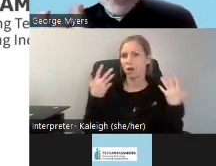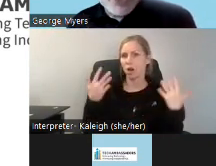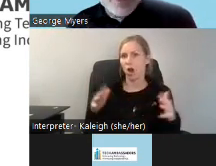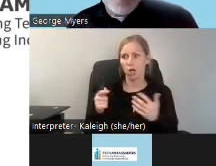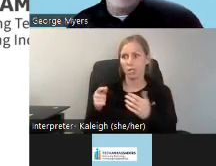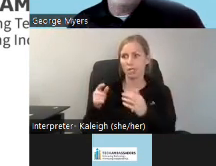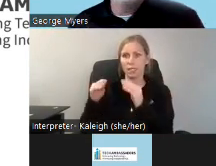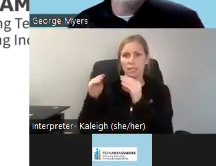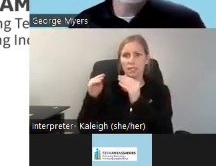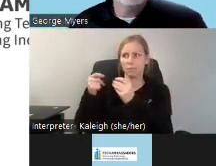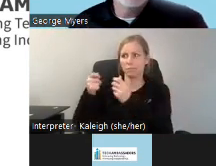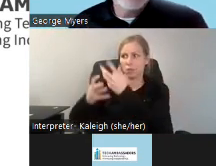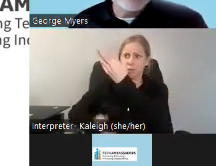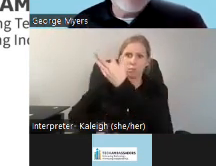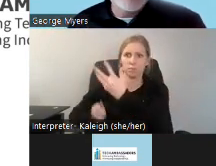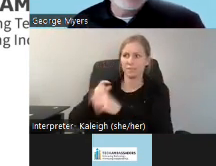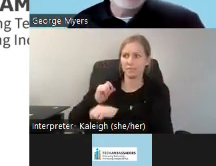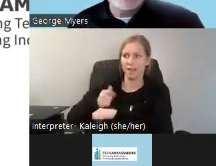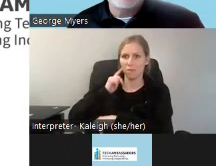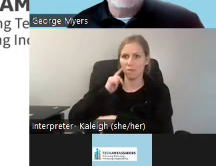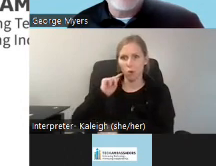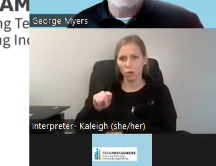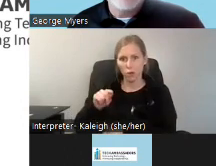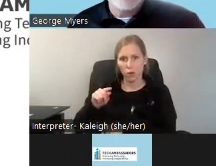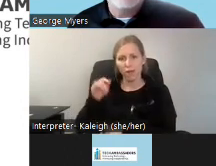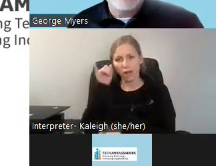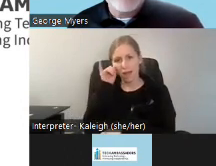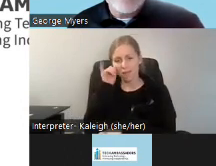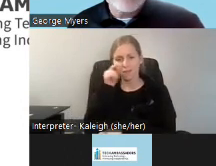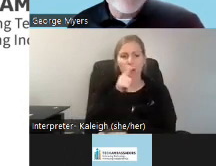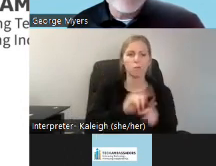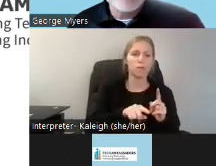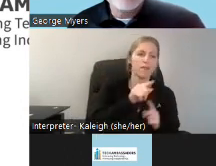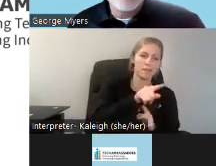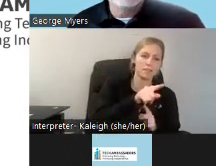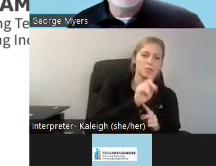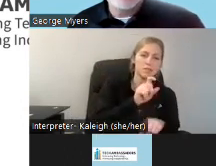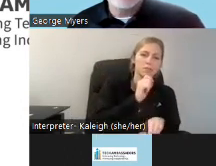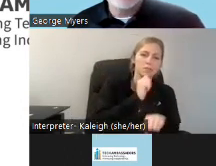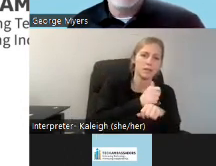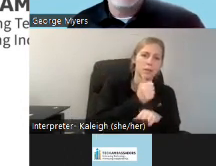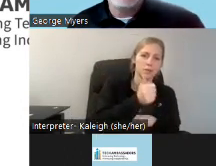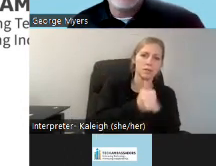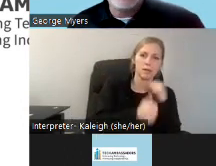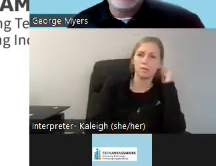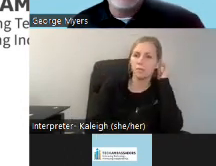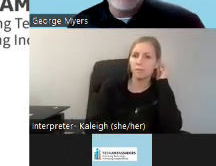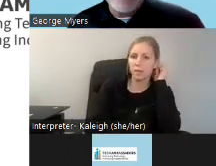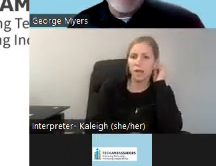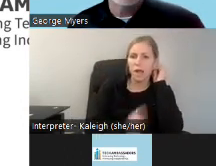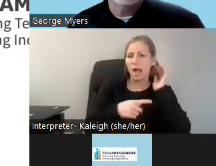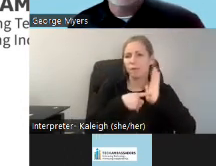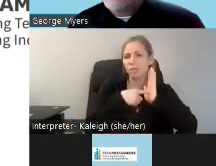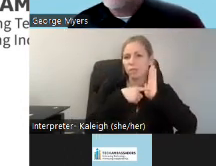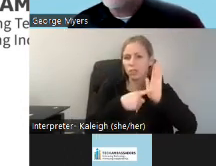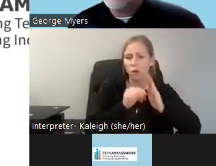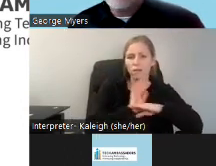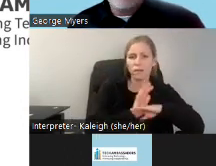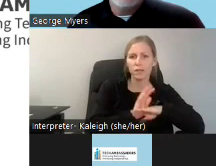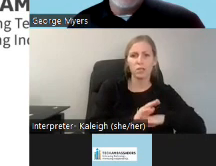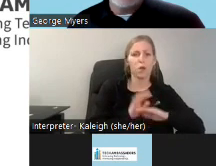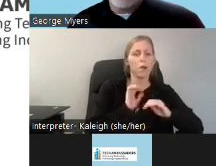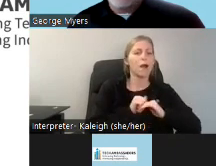you, and you just have to choose one. And Okay, so I'm going to just play the video very quickly of setting up an action